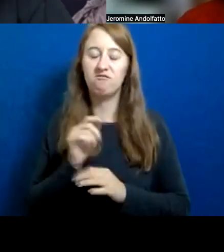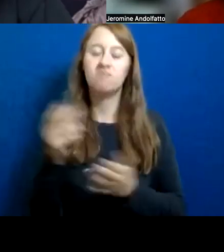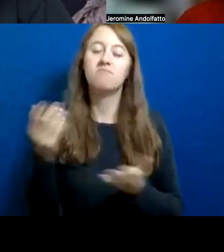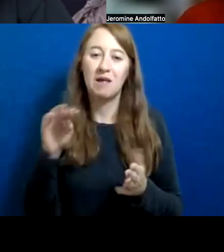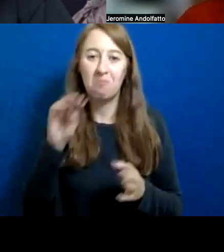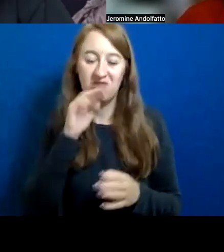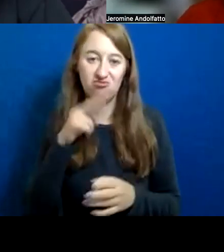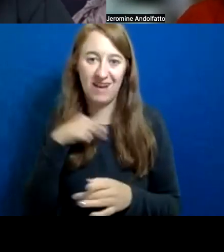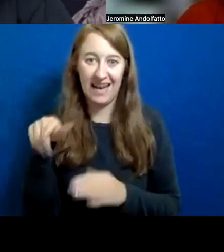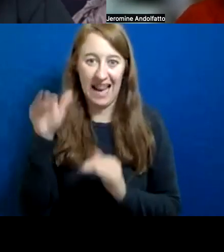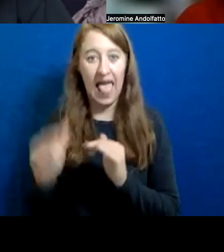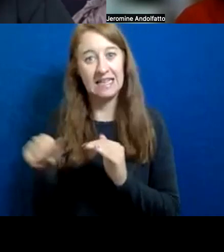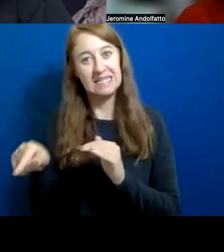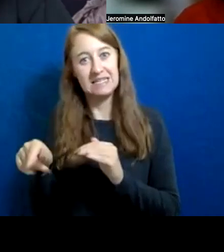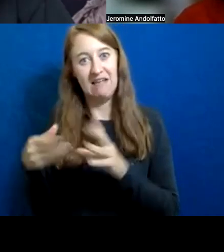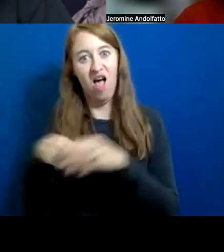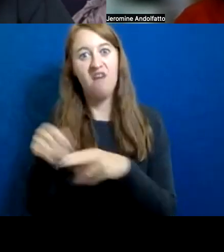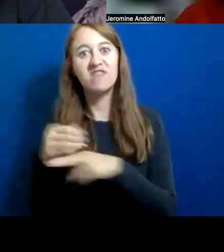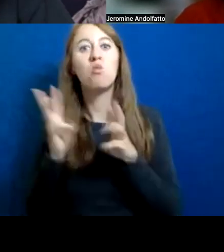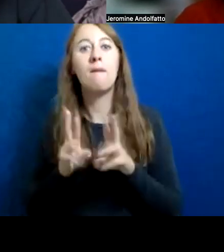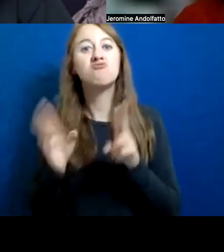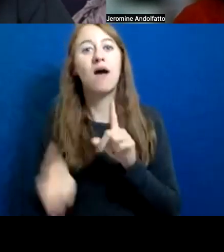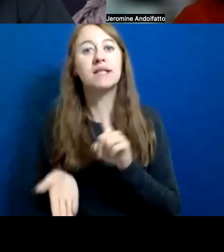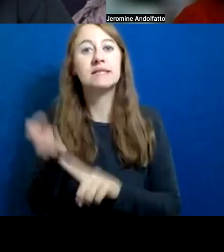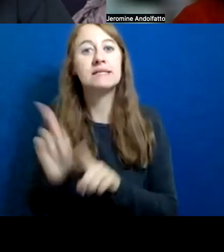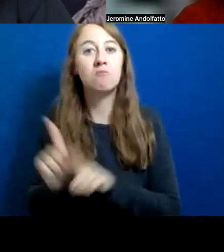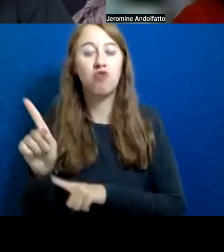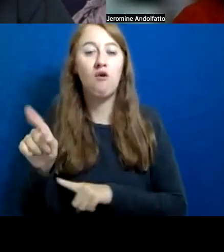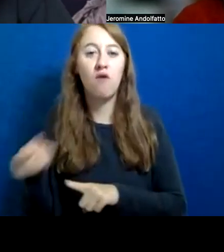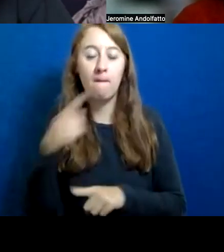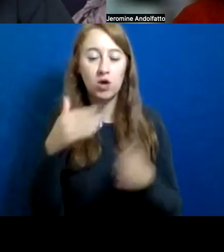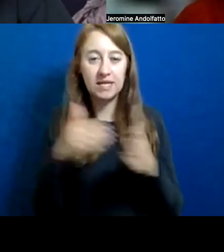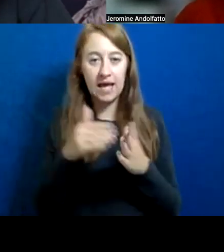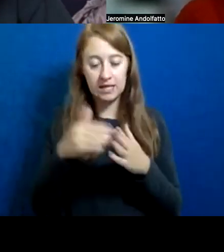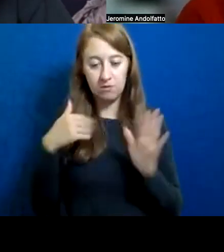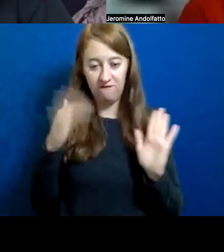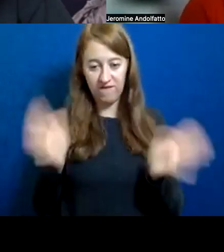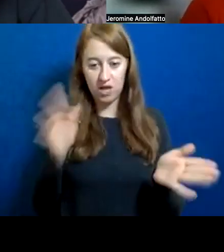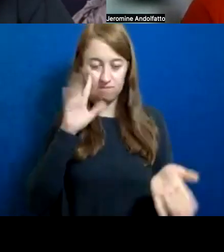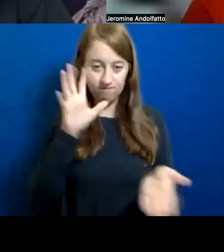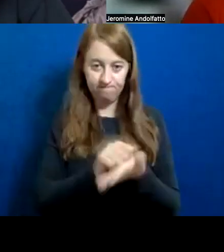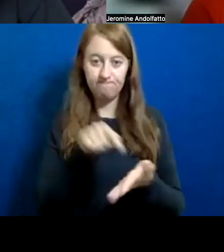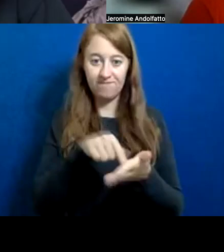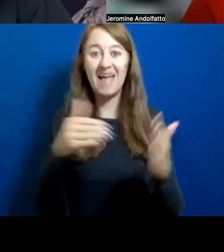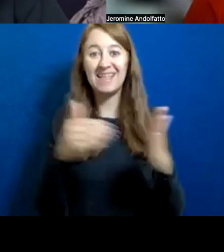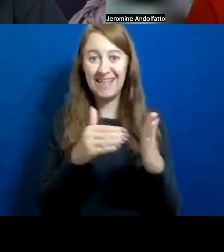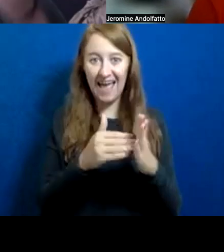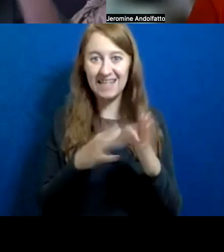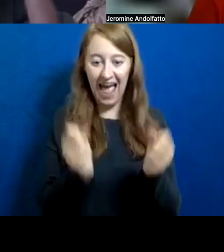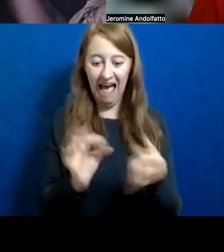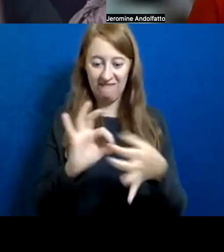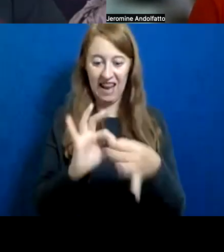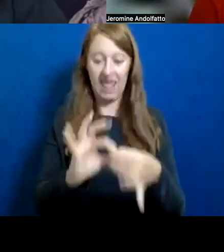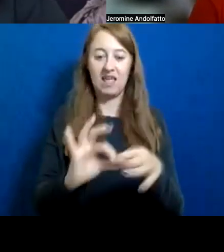improvement. So from what we saw in our study, there is always a link in terms of higher women representation in